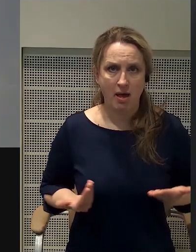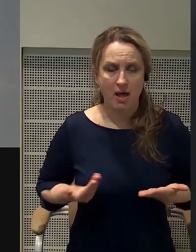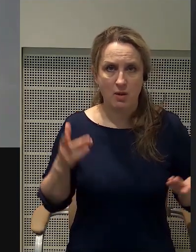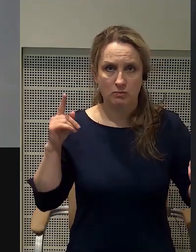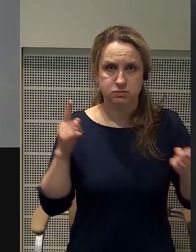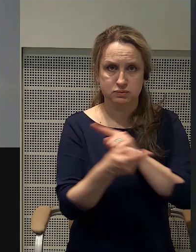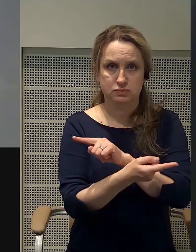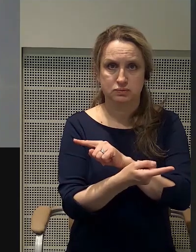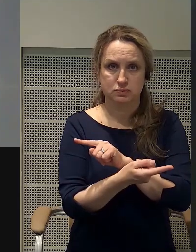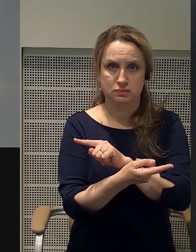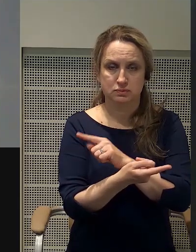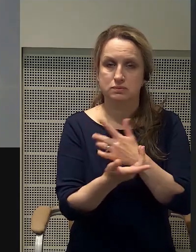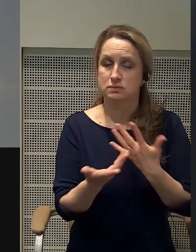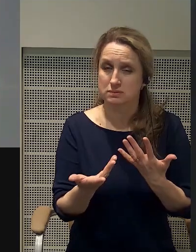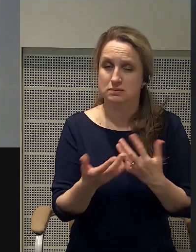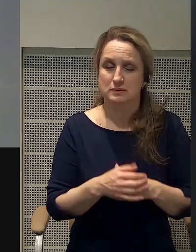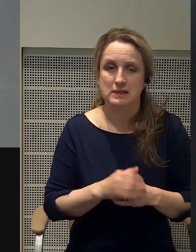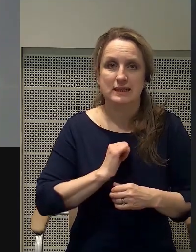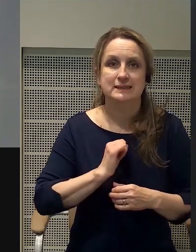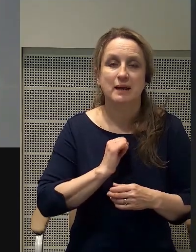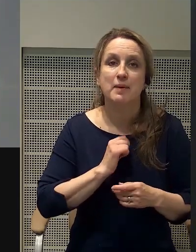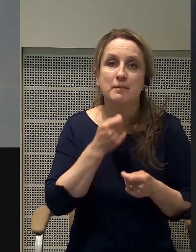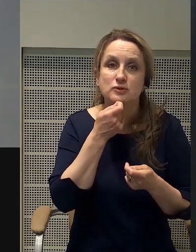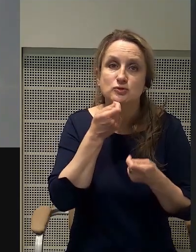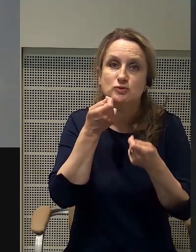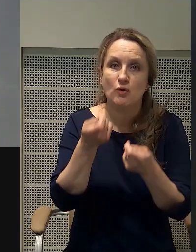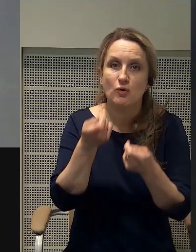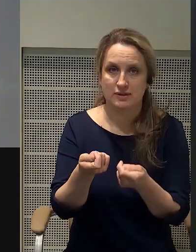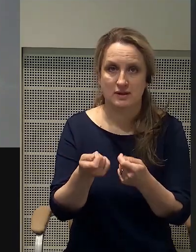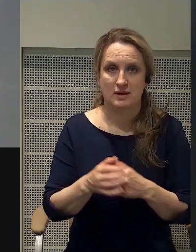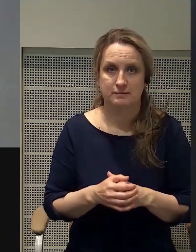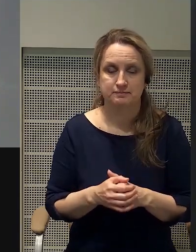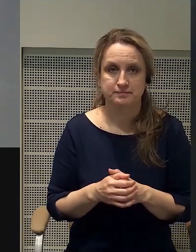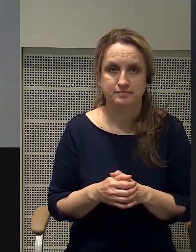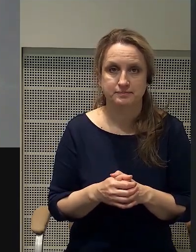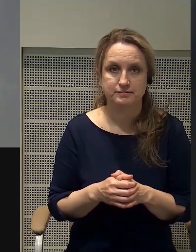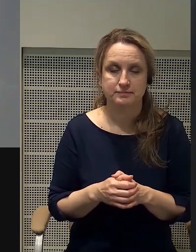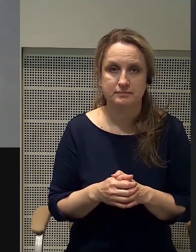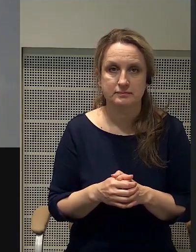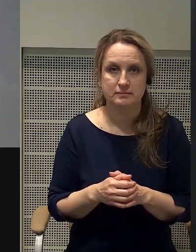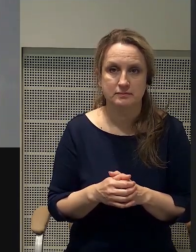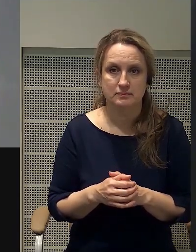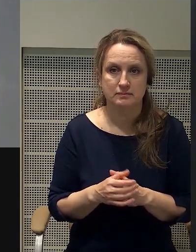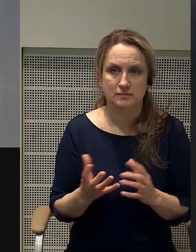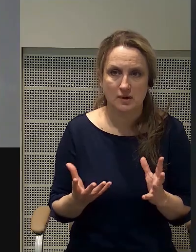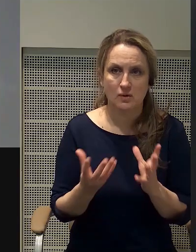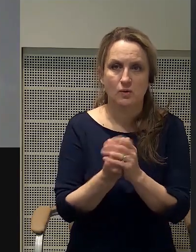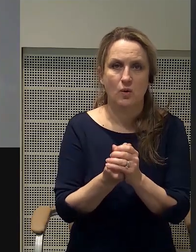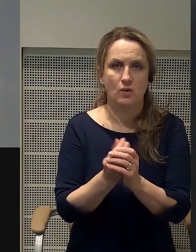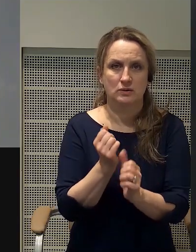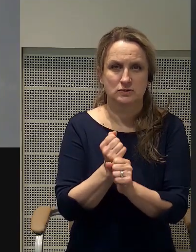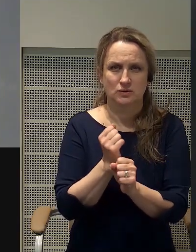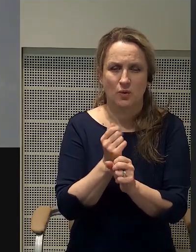strongly suggest a union and coordination of efforts, not only, I mean, sometimes we